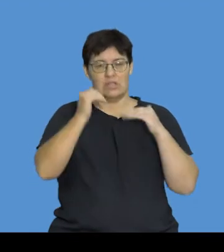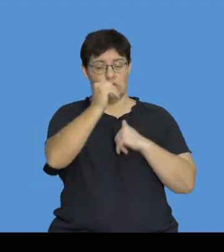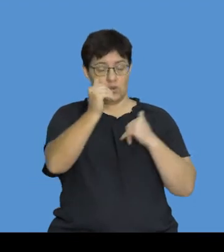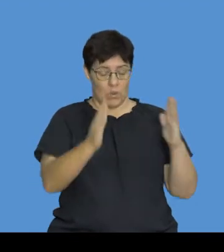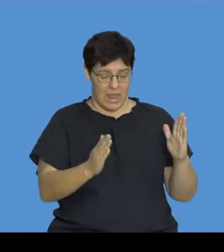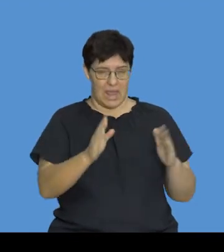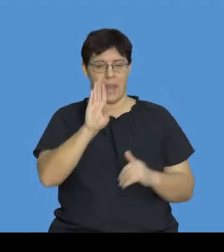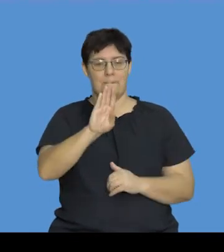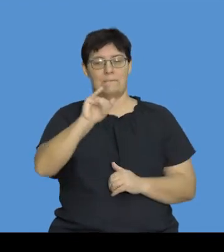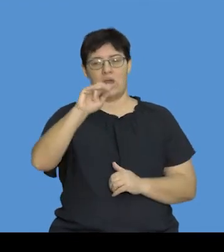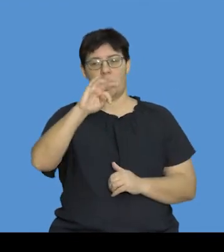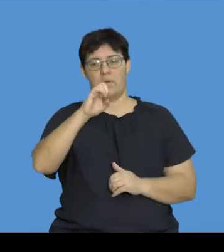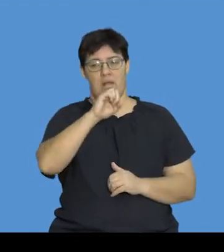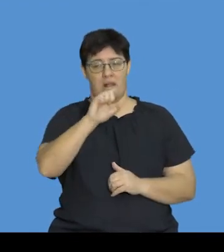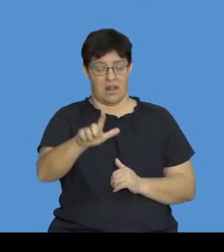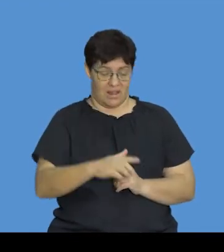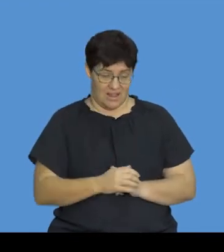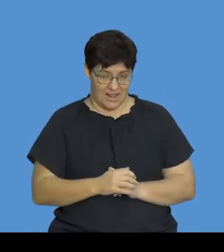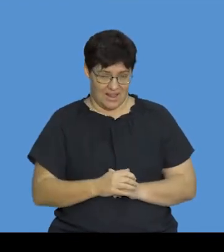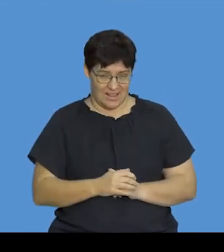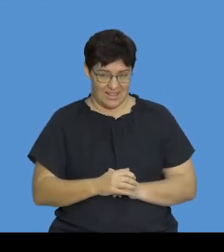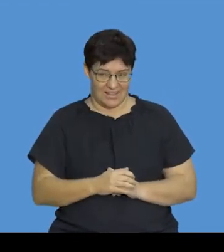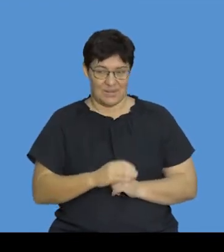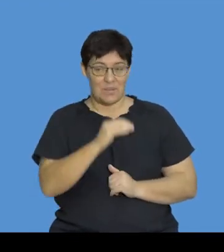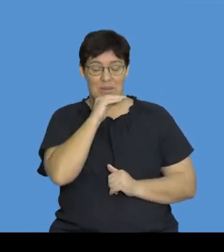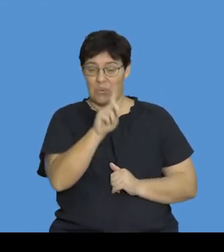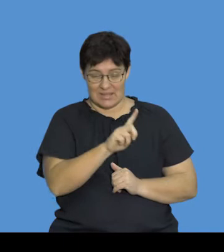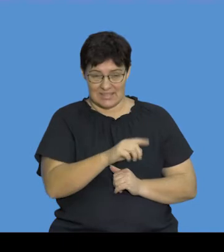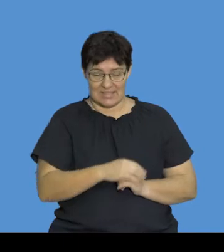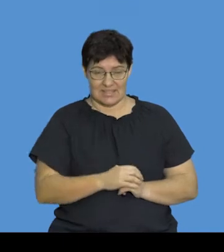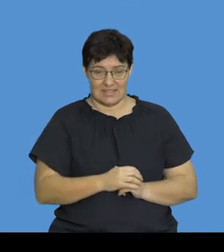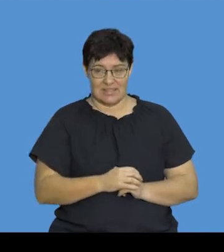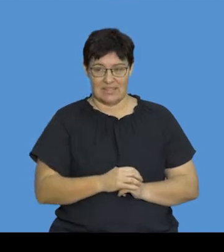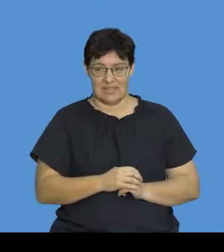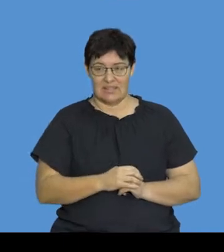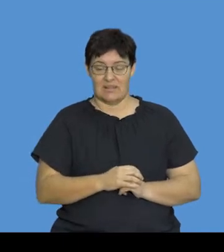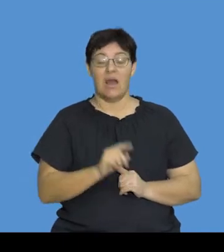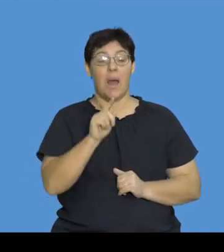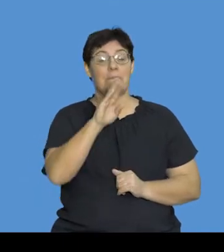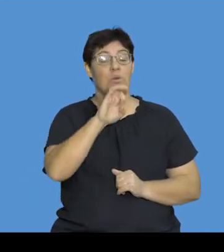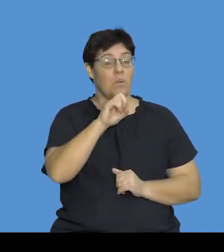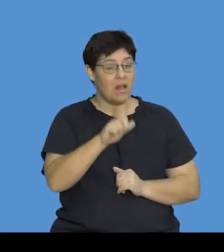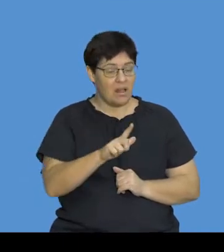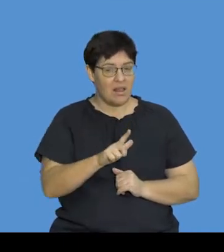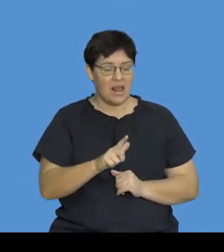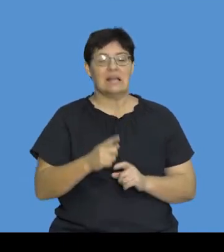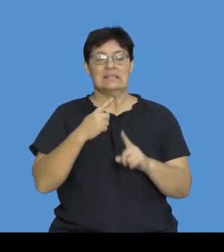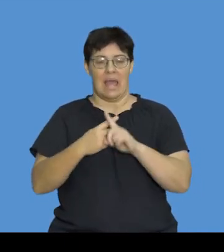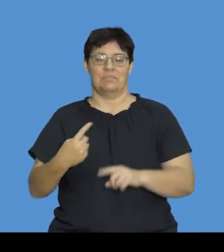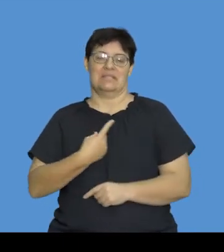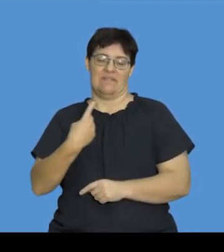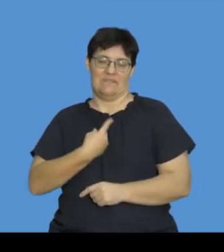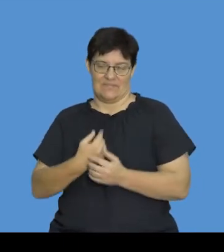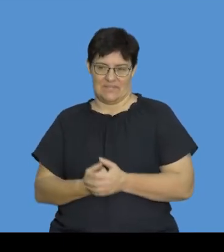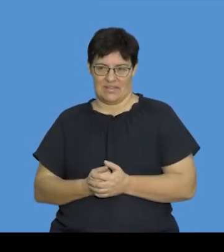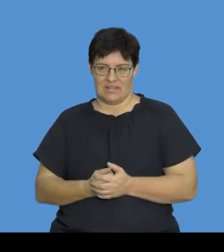right? To square a binomial, what that simply means, you are multiplying that binomial by itself. Remember,